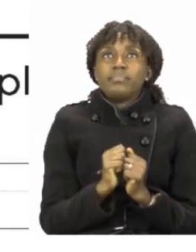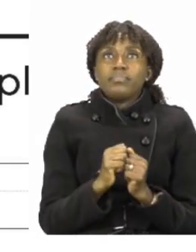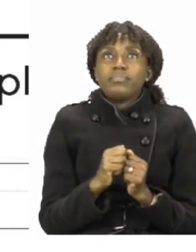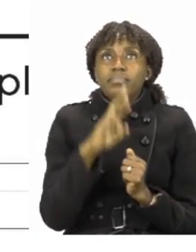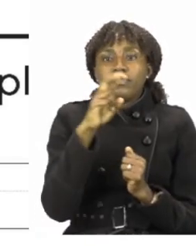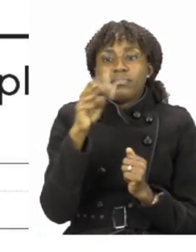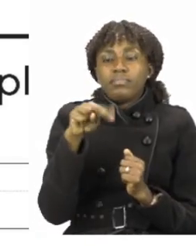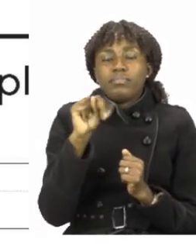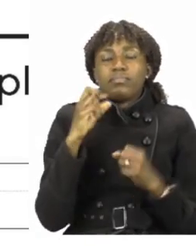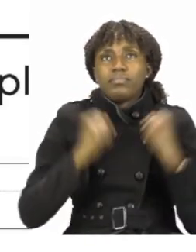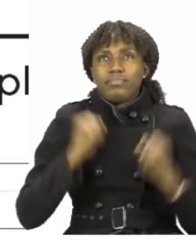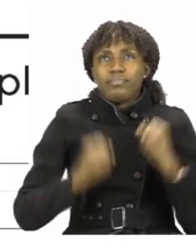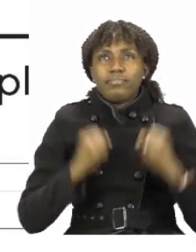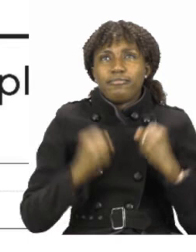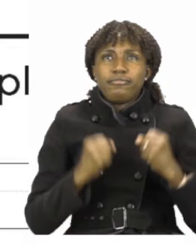run,